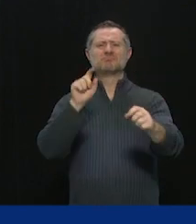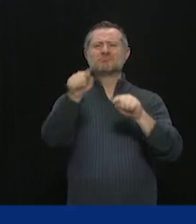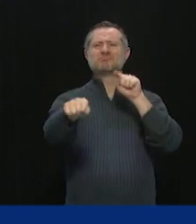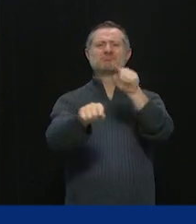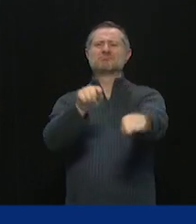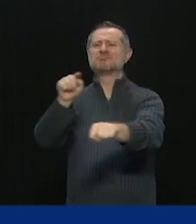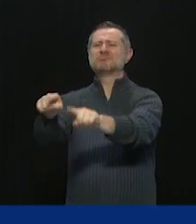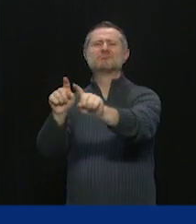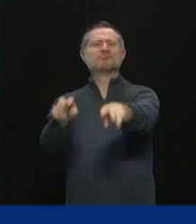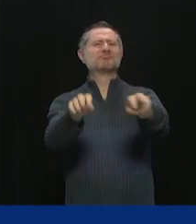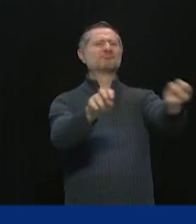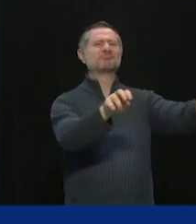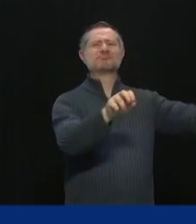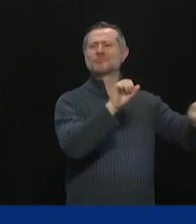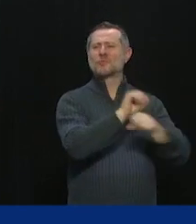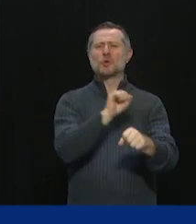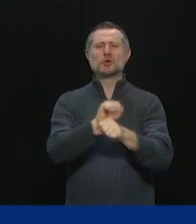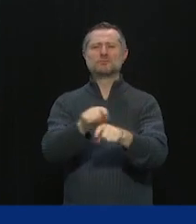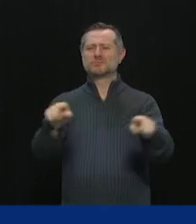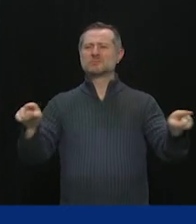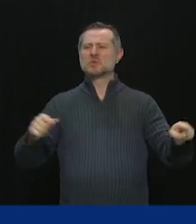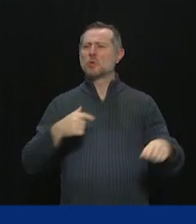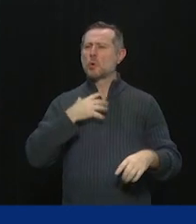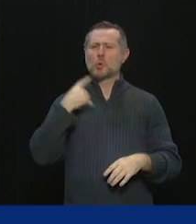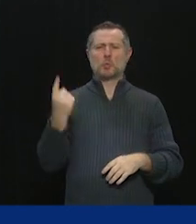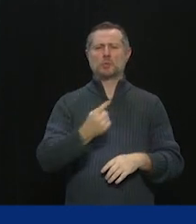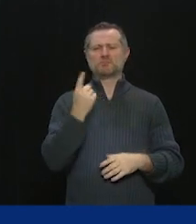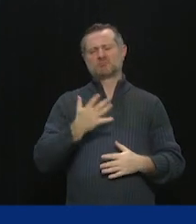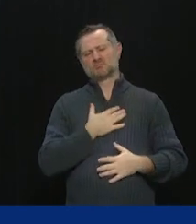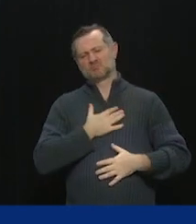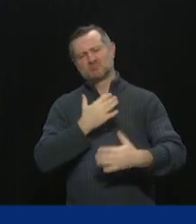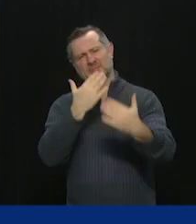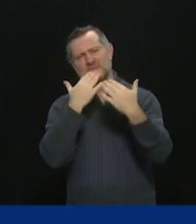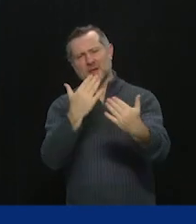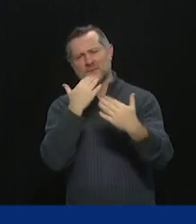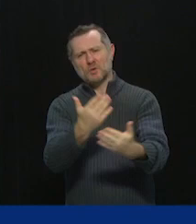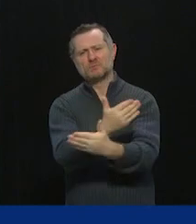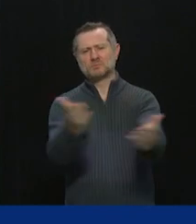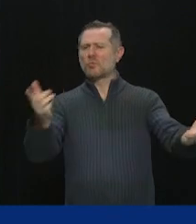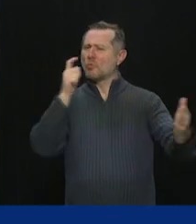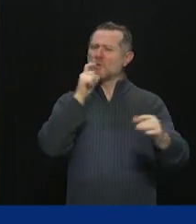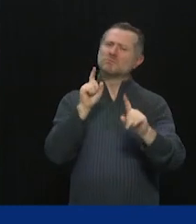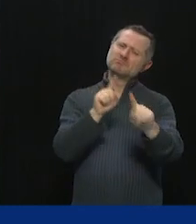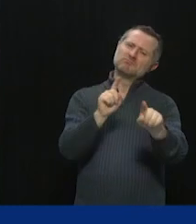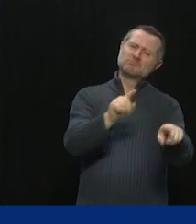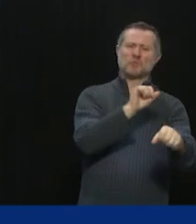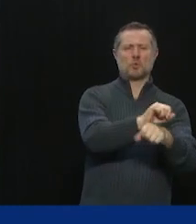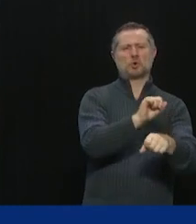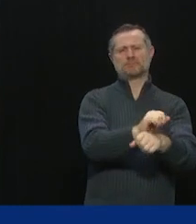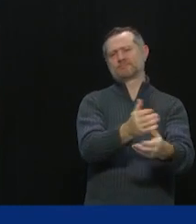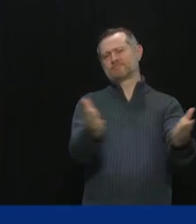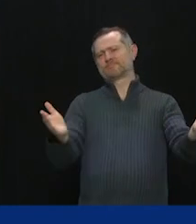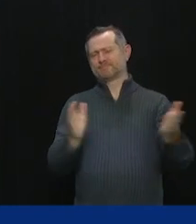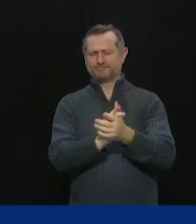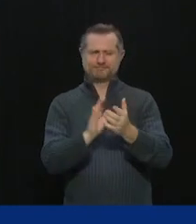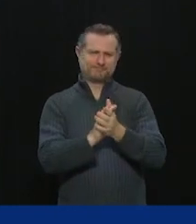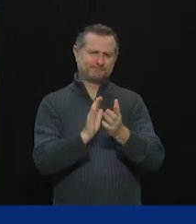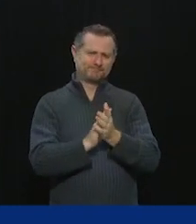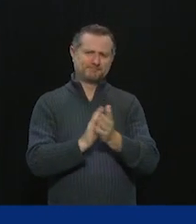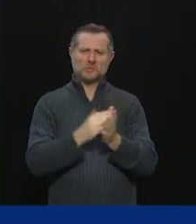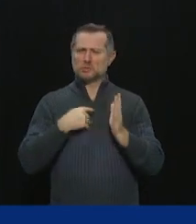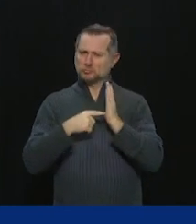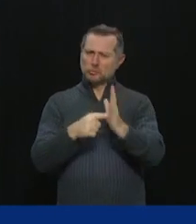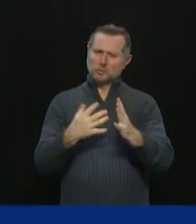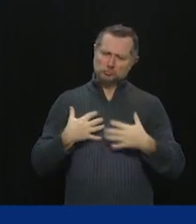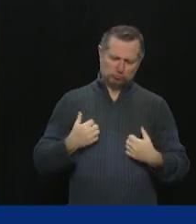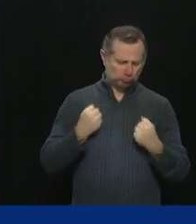day. And our gratitude will be undying for those individuals who answered that call. You showed us courage, you